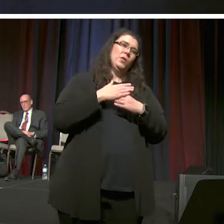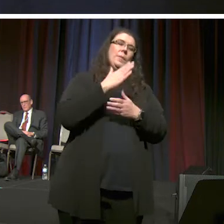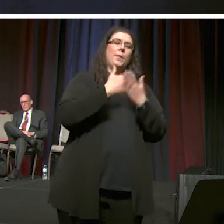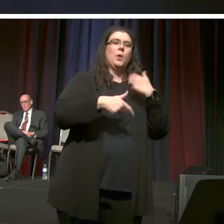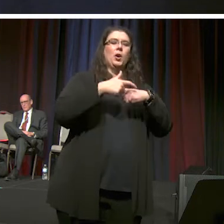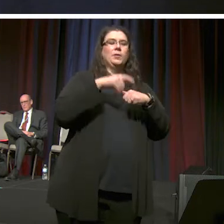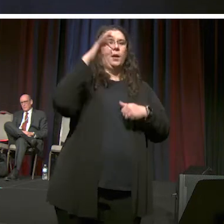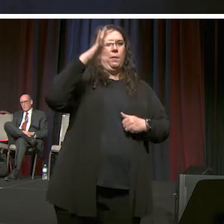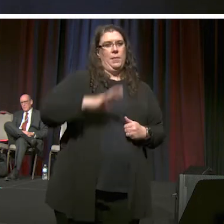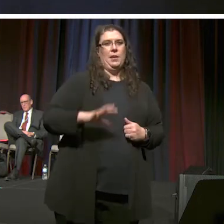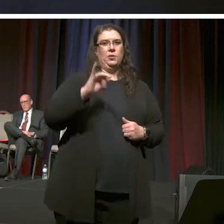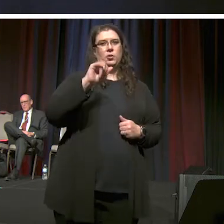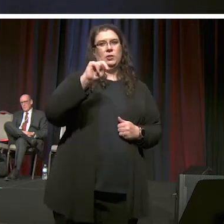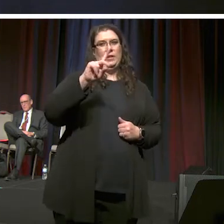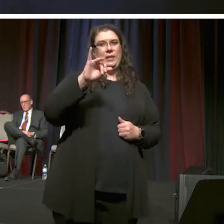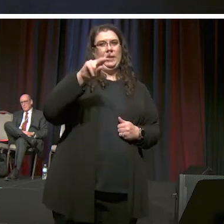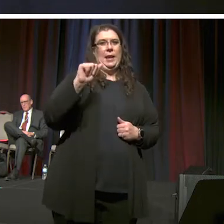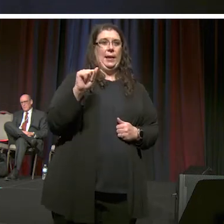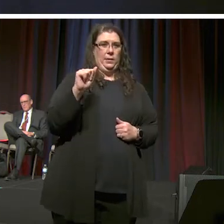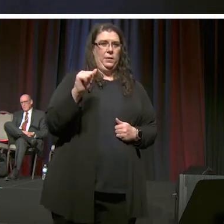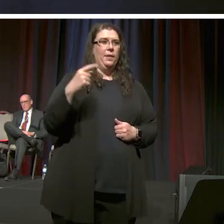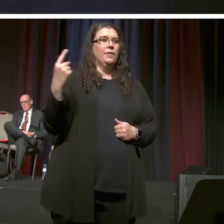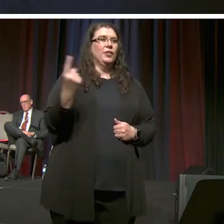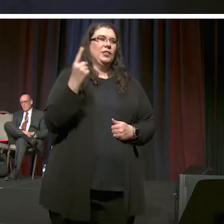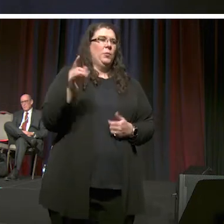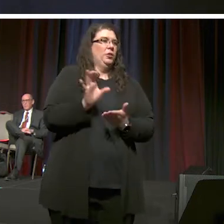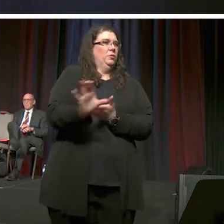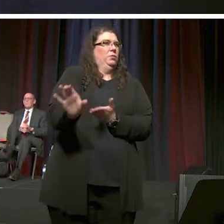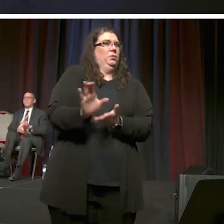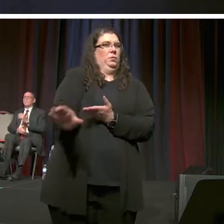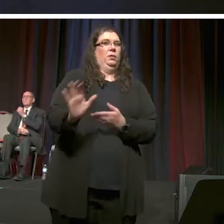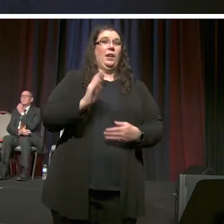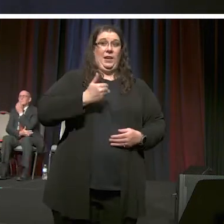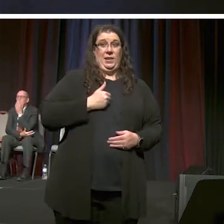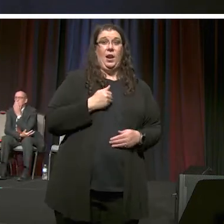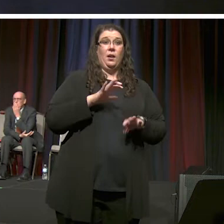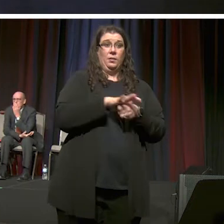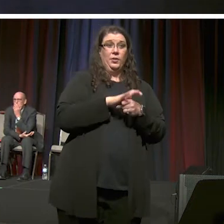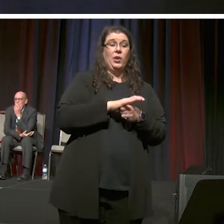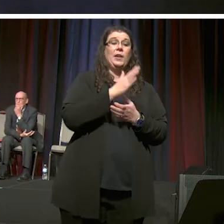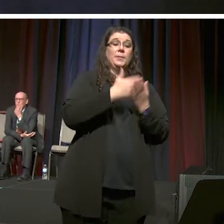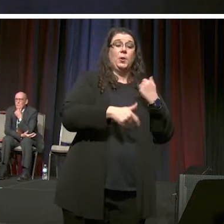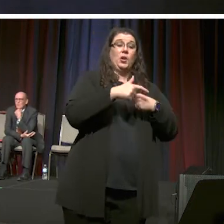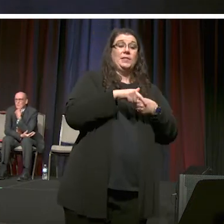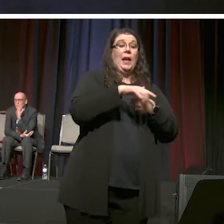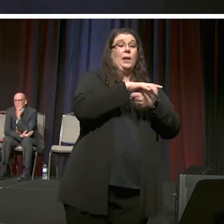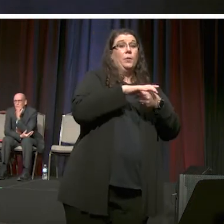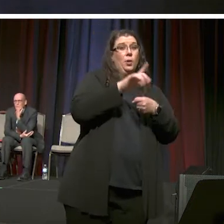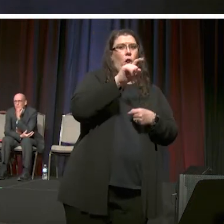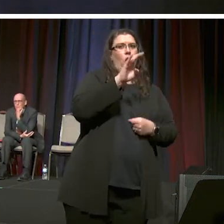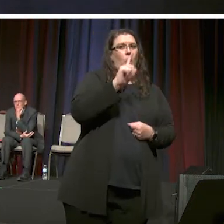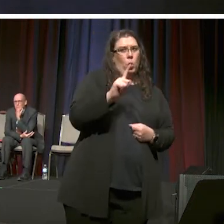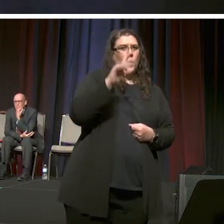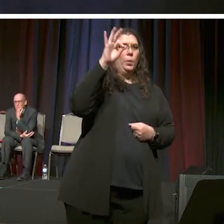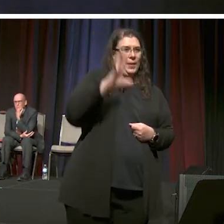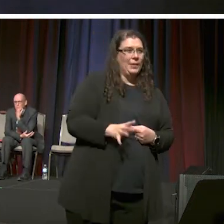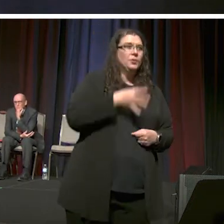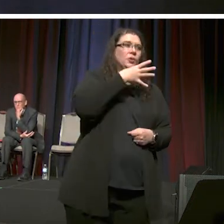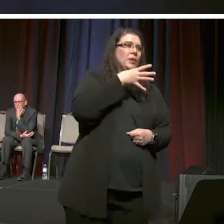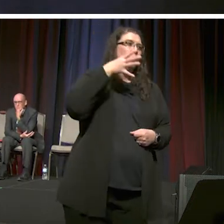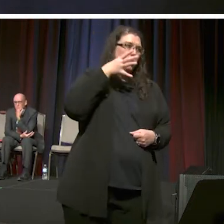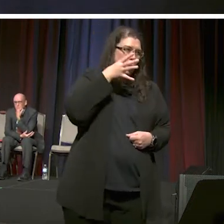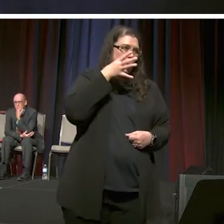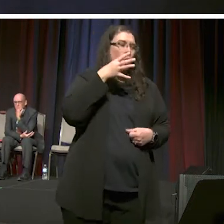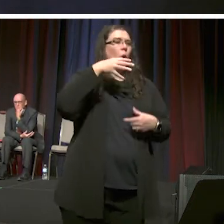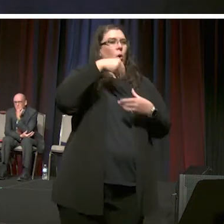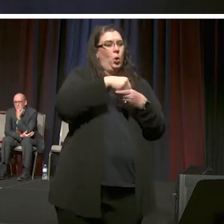And if ever there is someone who is marginalized in our denomination, it is part-time local pastors in rural and inner city